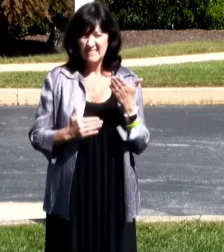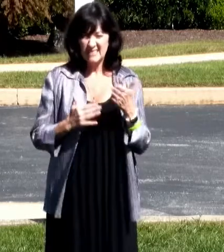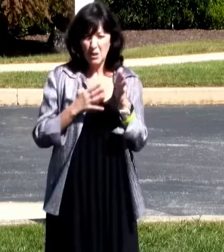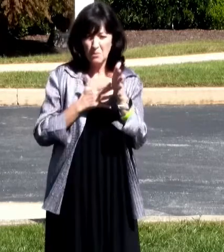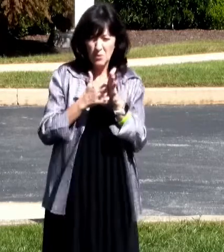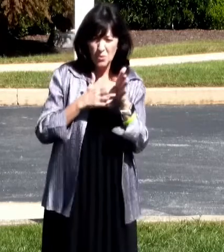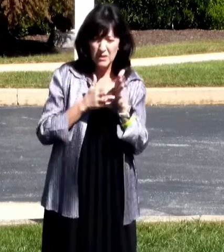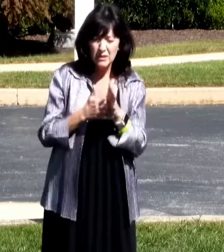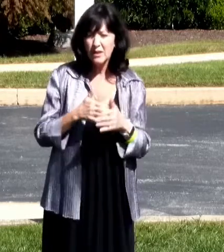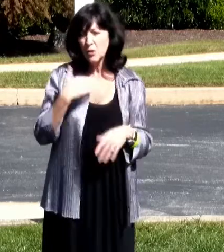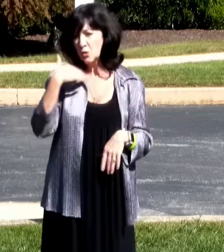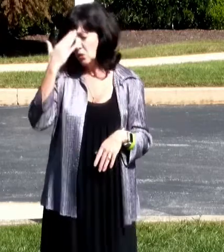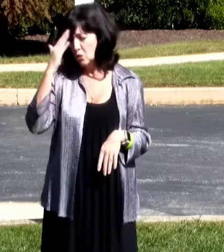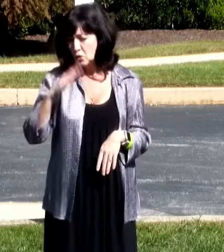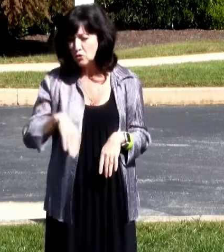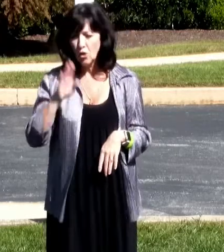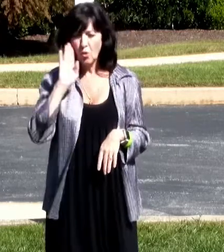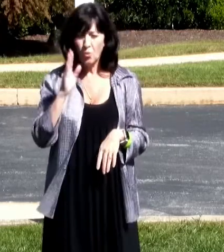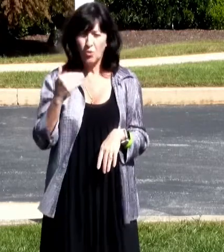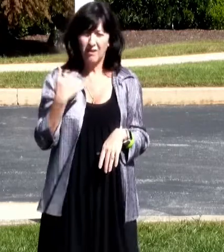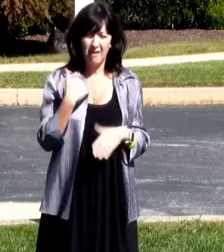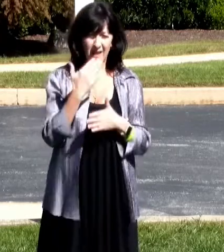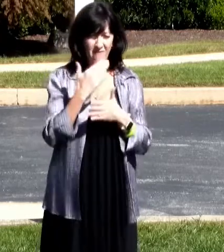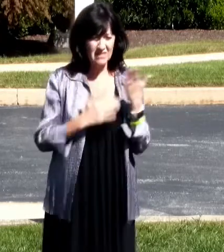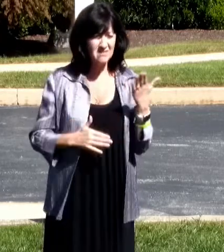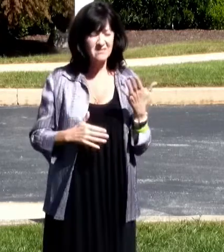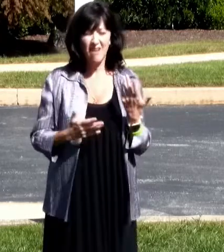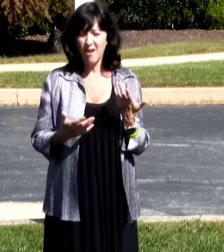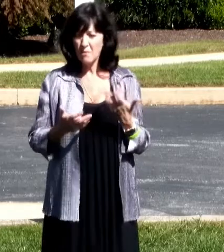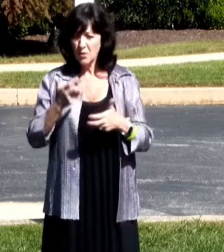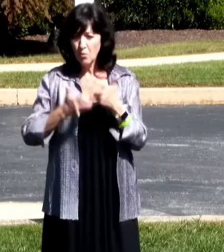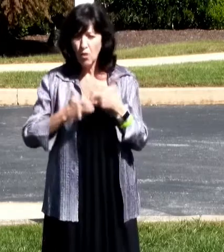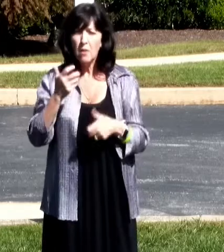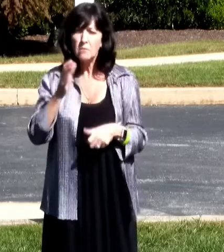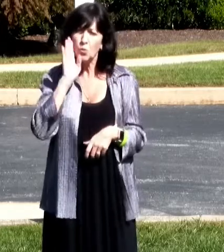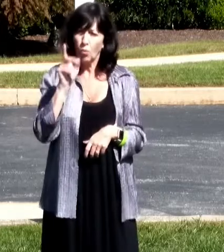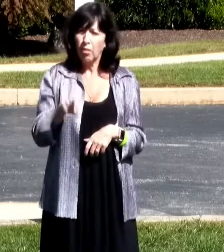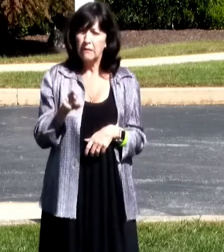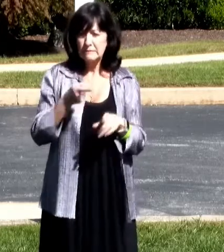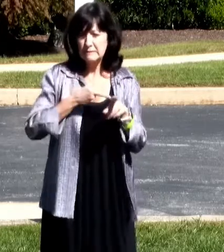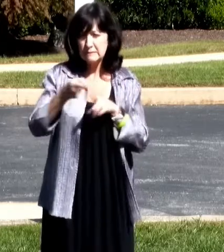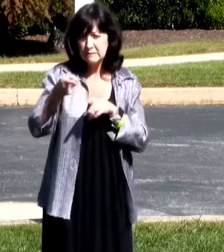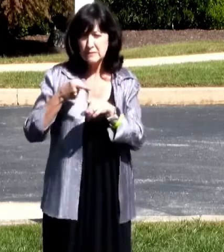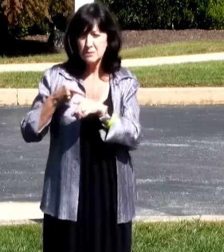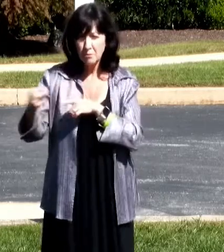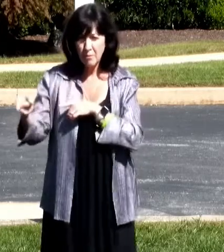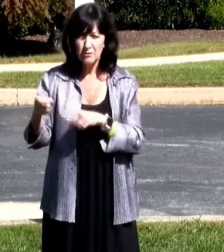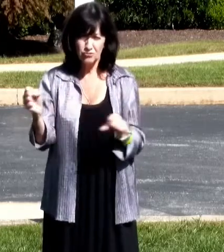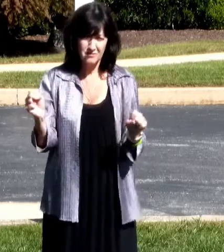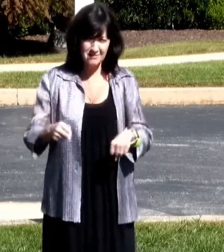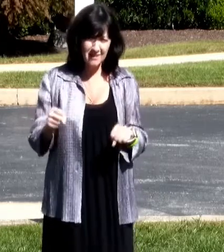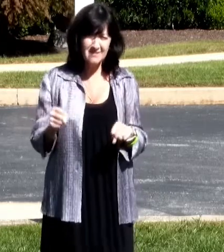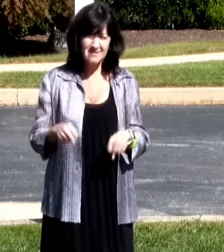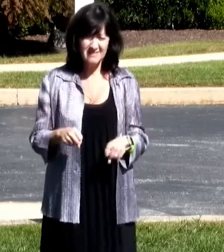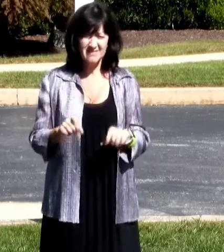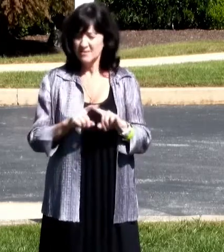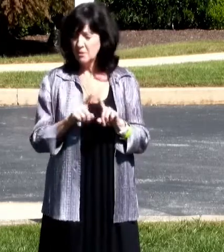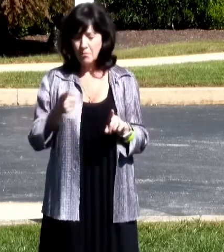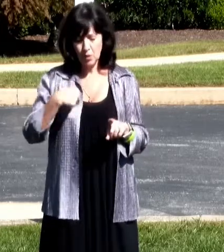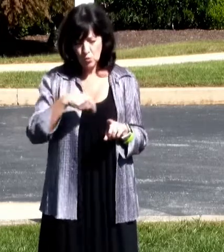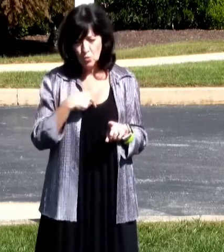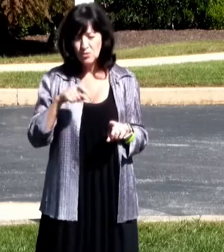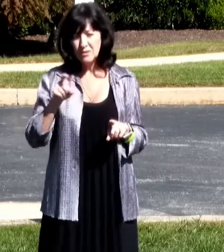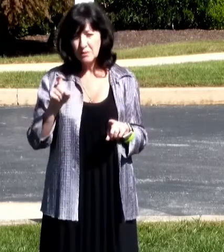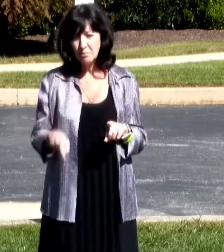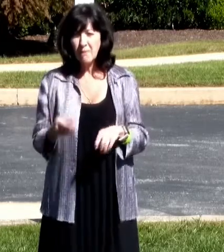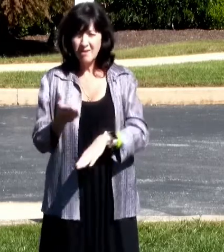accidents and injuries and acute injuries. There inevitably will be a need for specialists, but we as a state, and certainly we as a country, have got to do a far